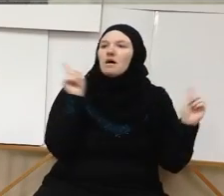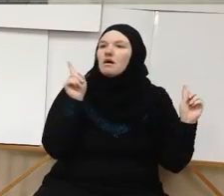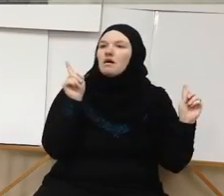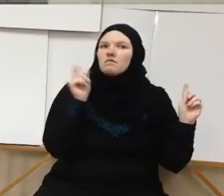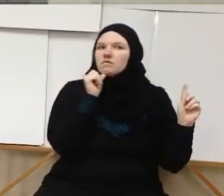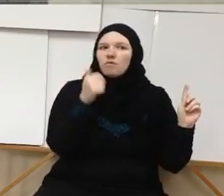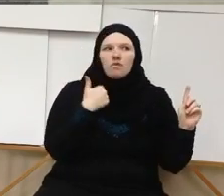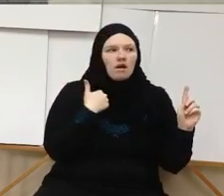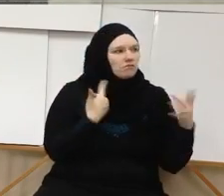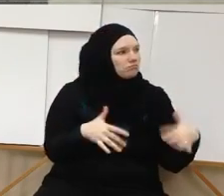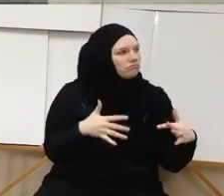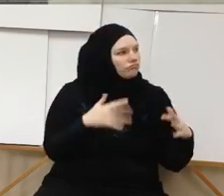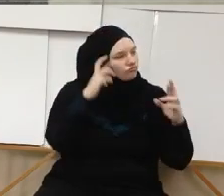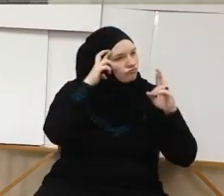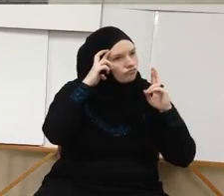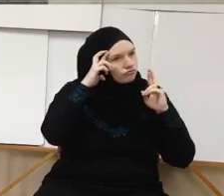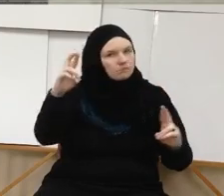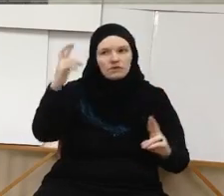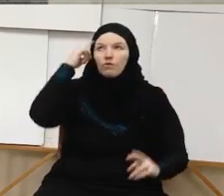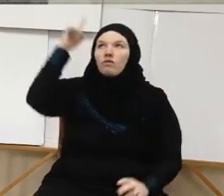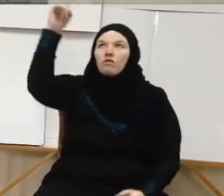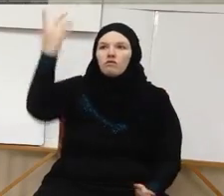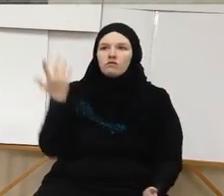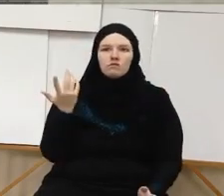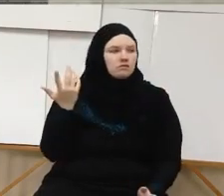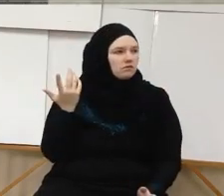have enough respect for Allah?